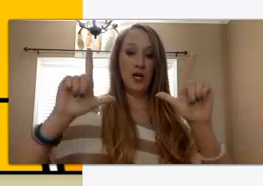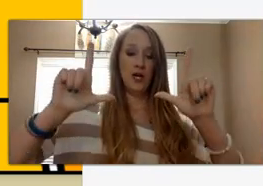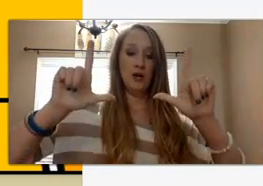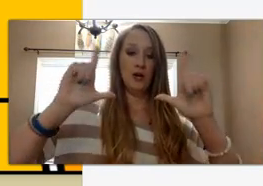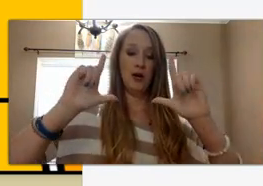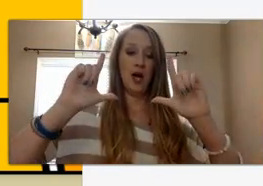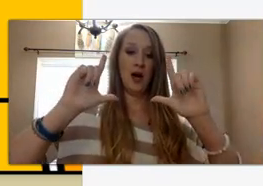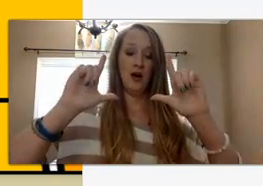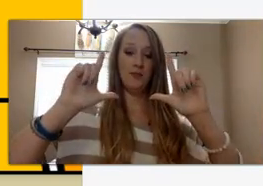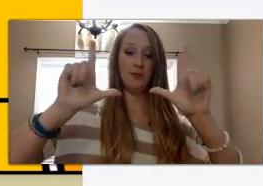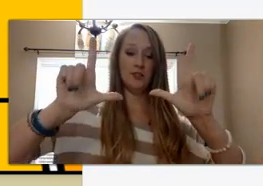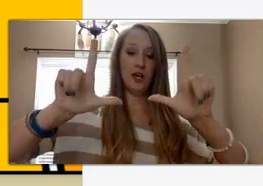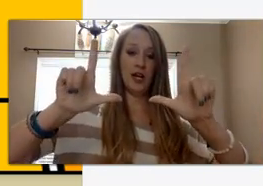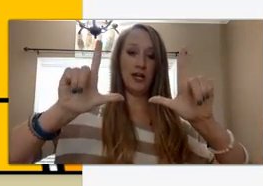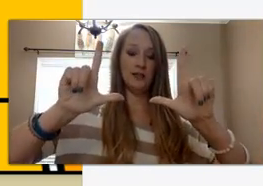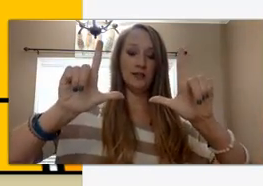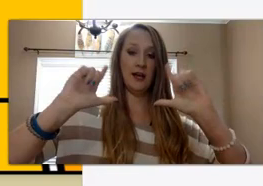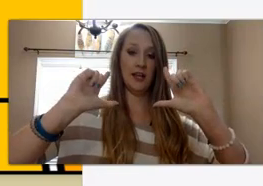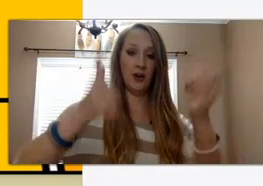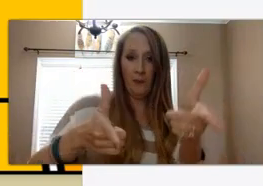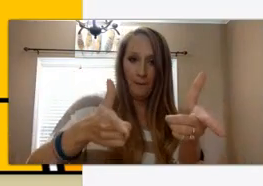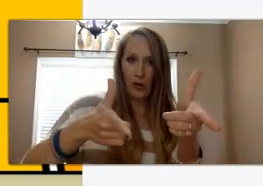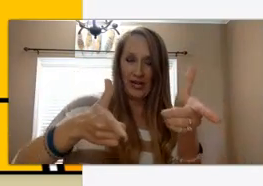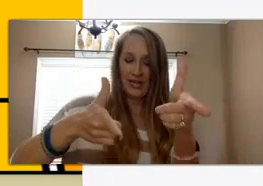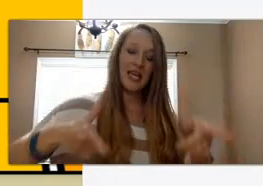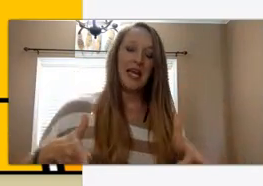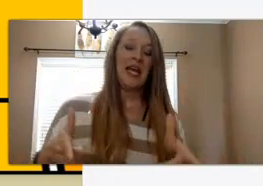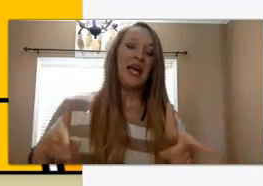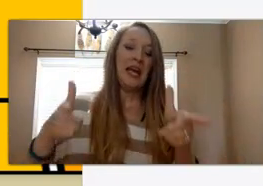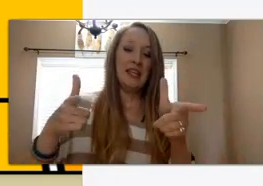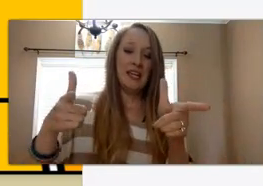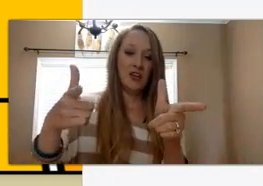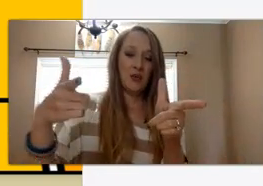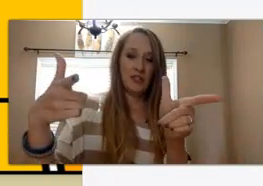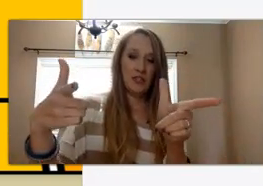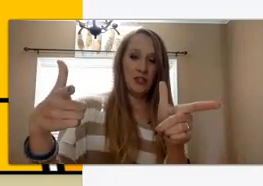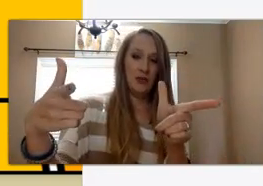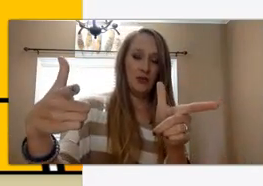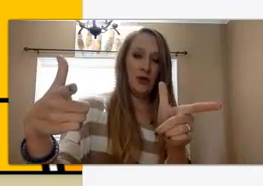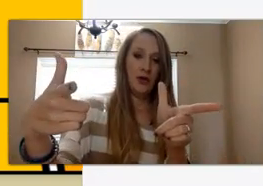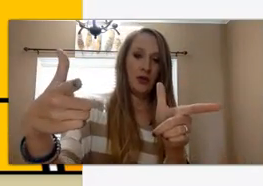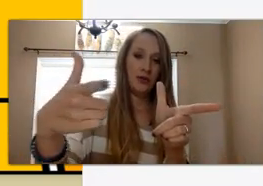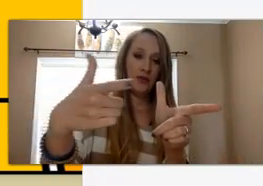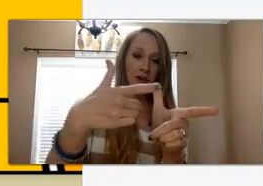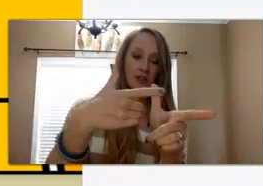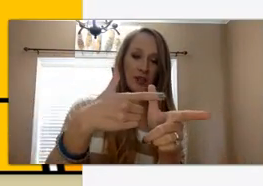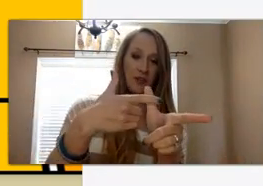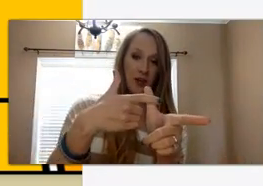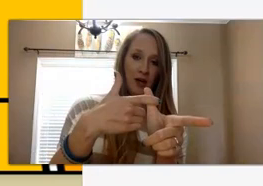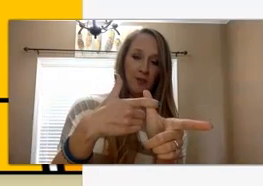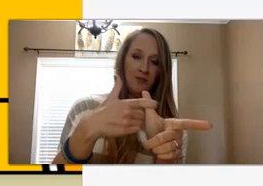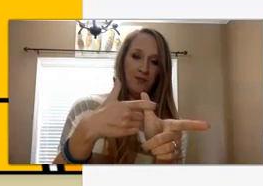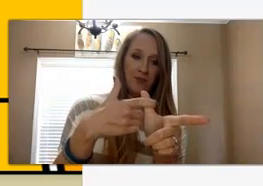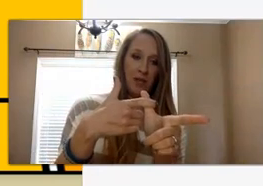to put your hands like you're pointing, and then you're going to hook your finger to